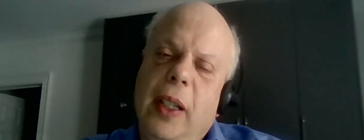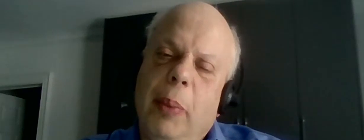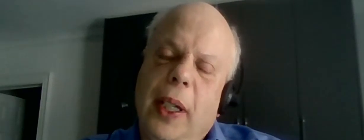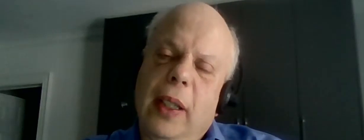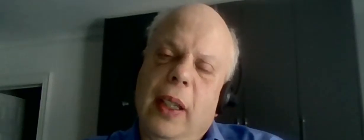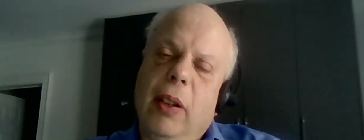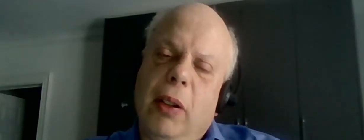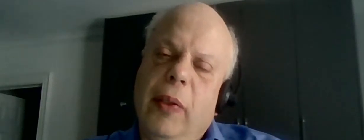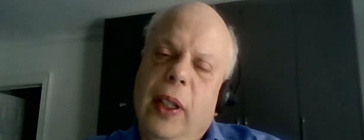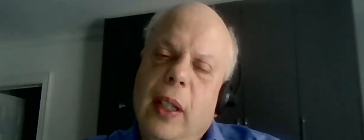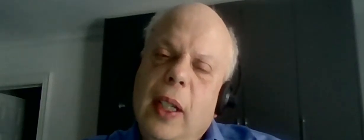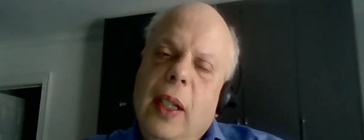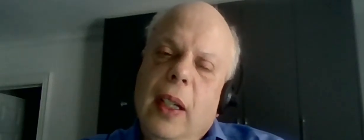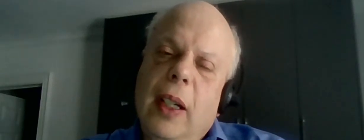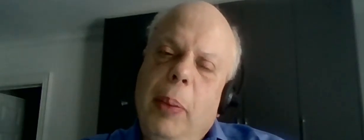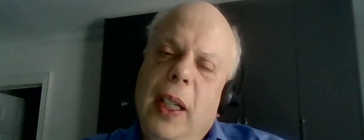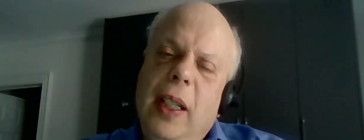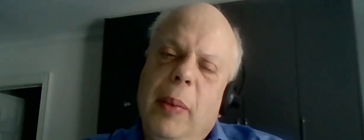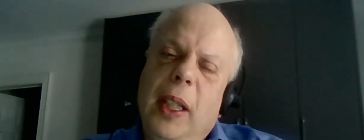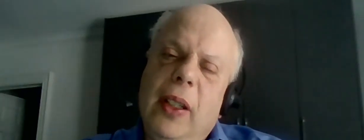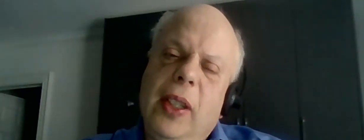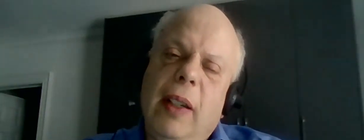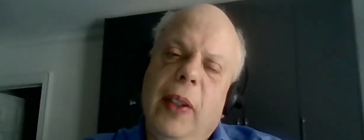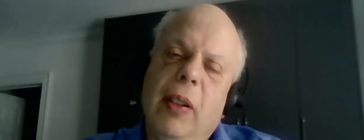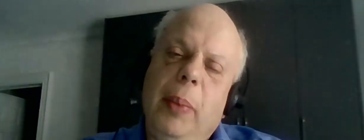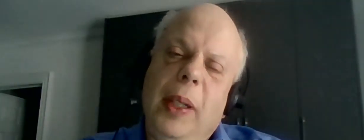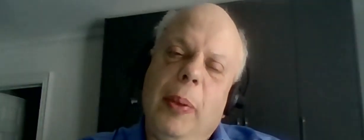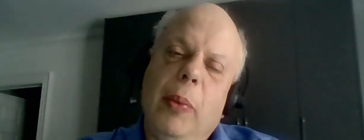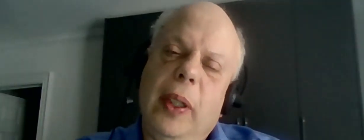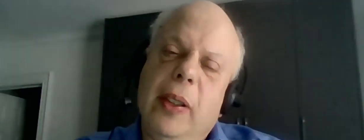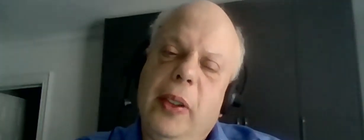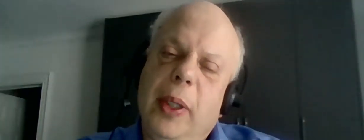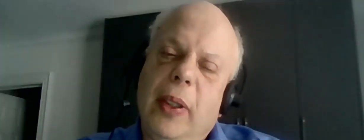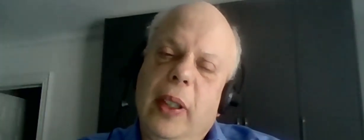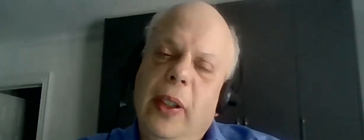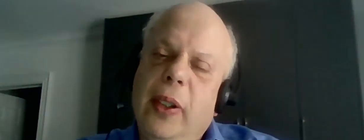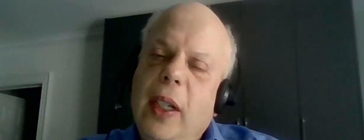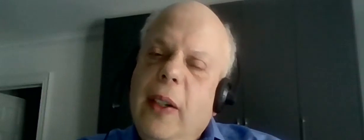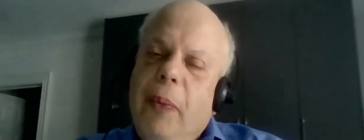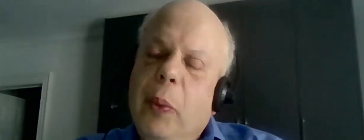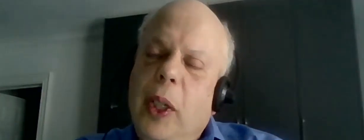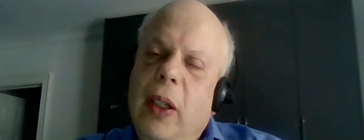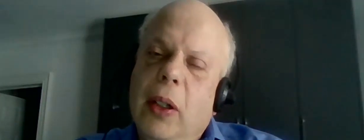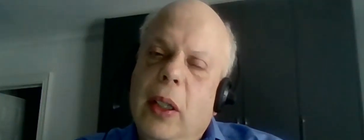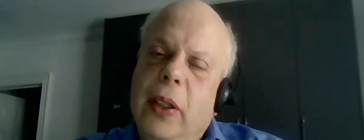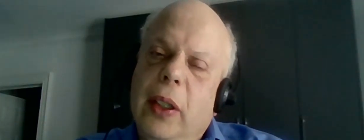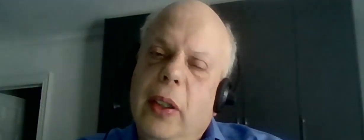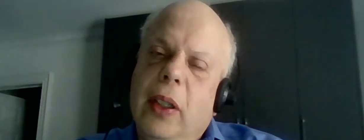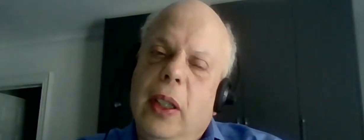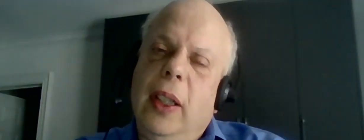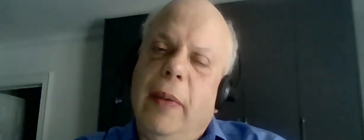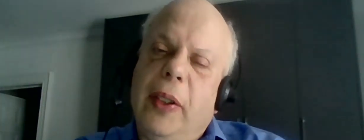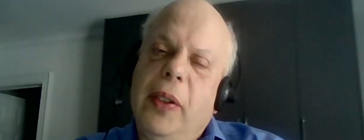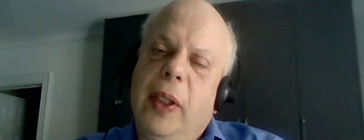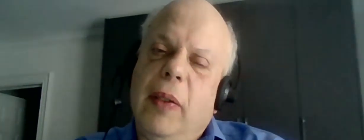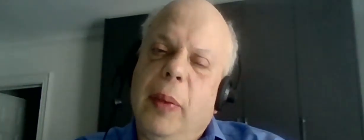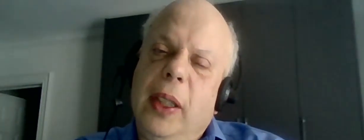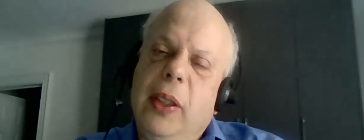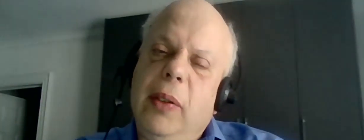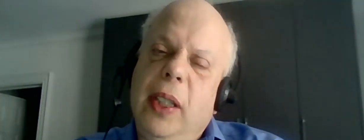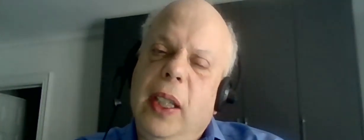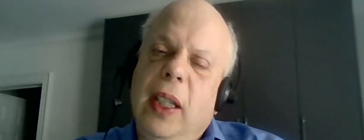disproportionate impact that the COVID pandemic is having on people with disabilities. We called on all levels